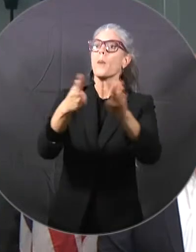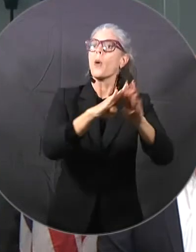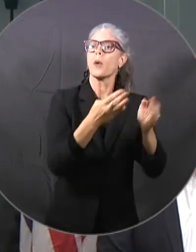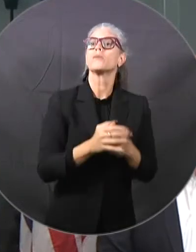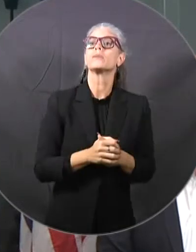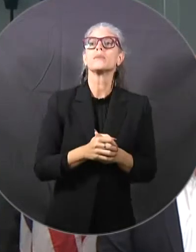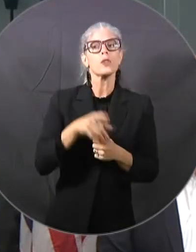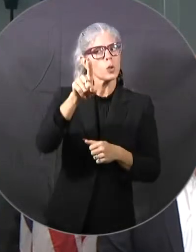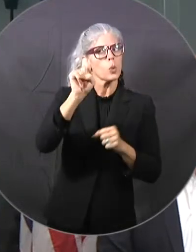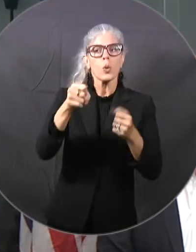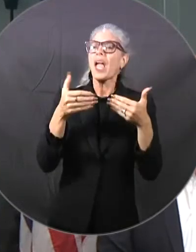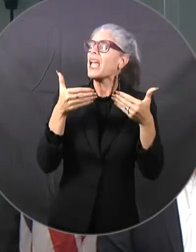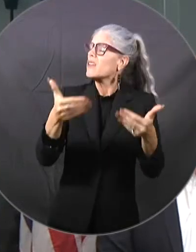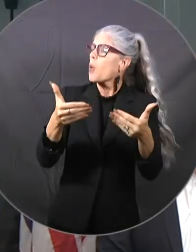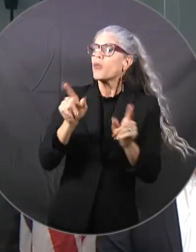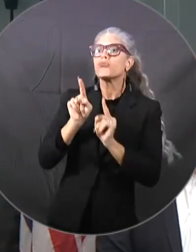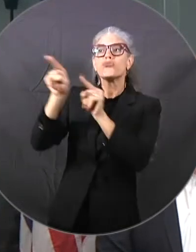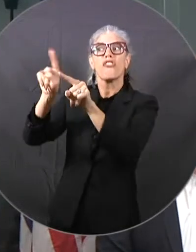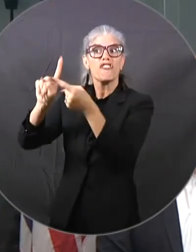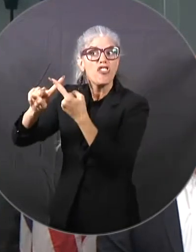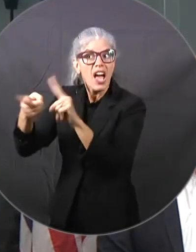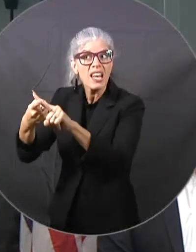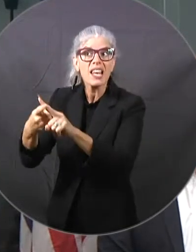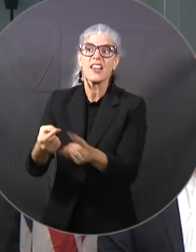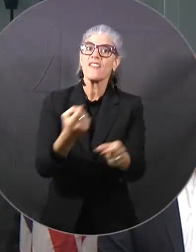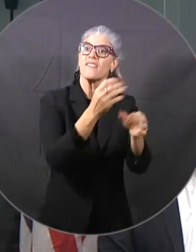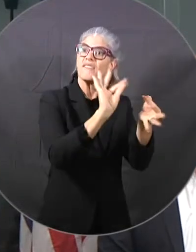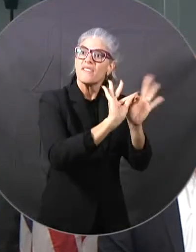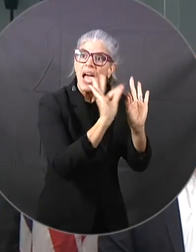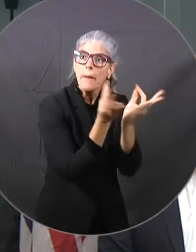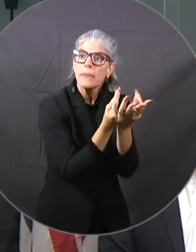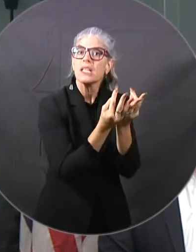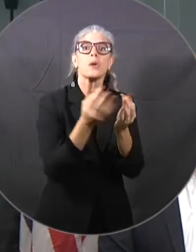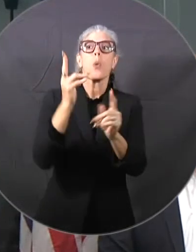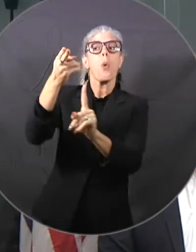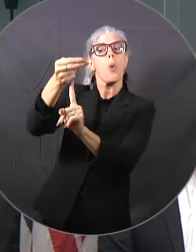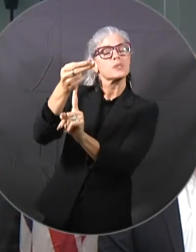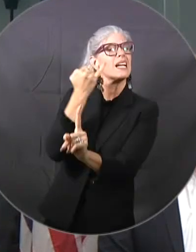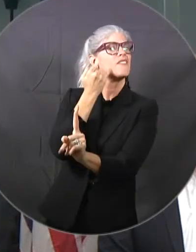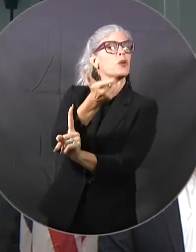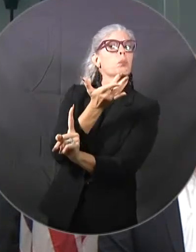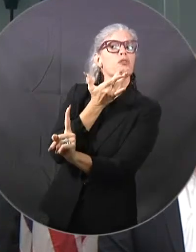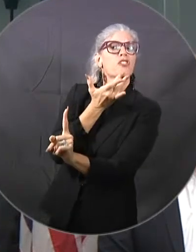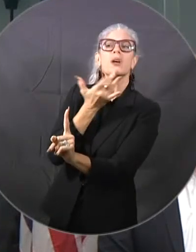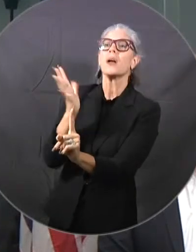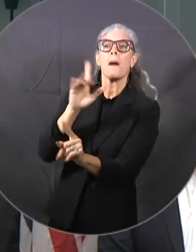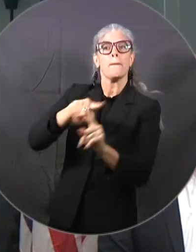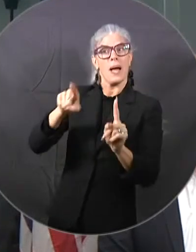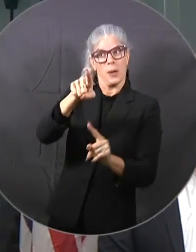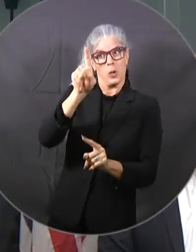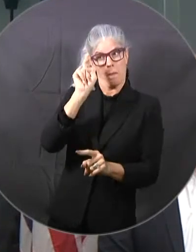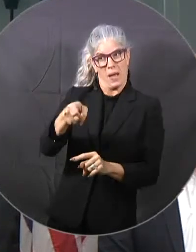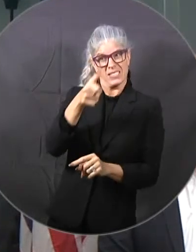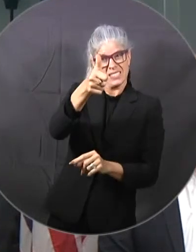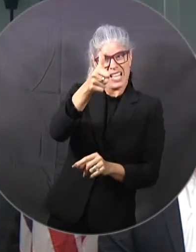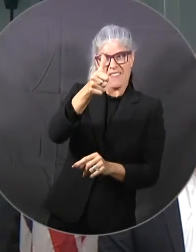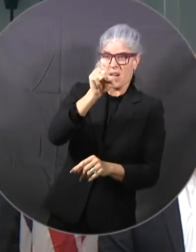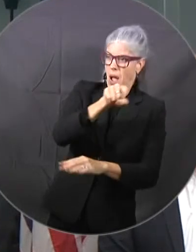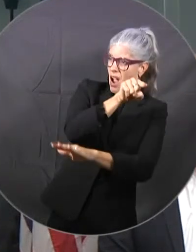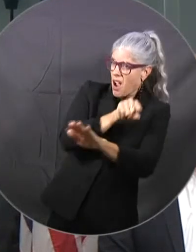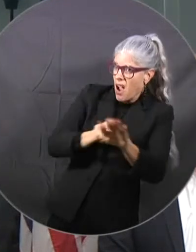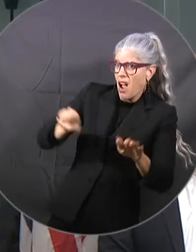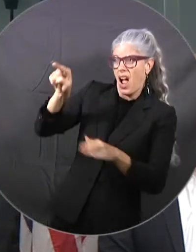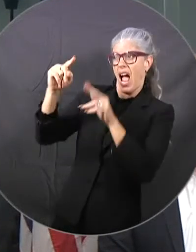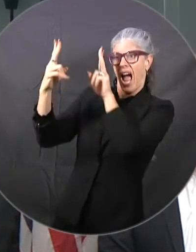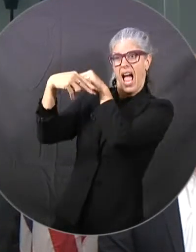family's house. You can go to hotels and do that. But you do not need to get on the road and try to drive hundreds of miles to get